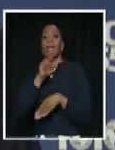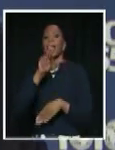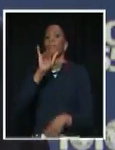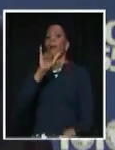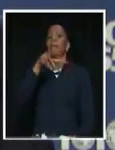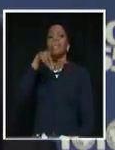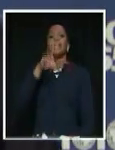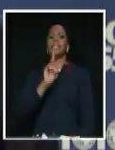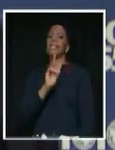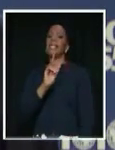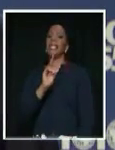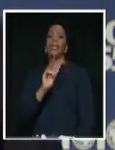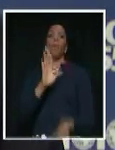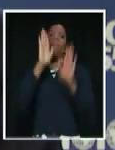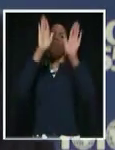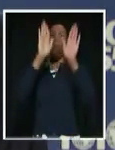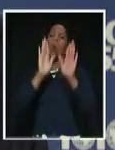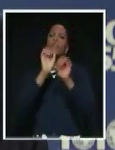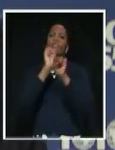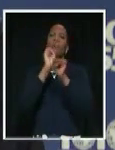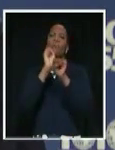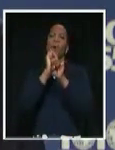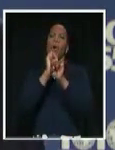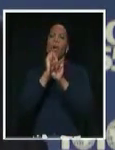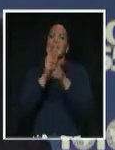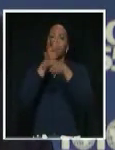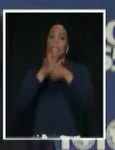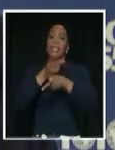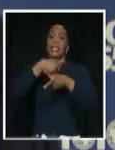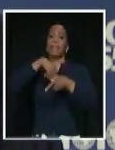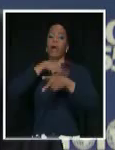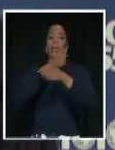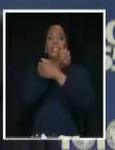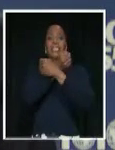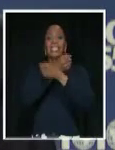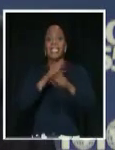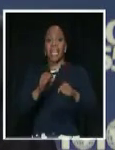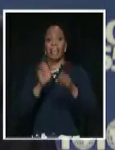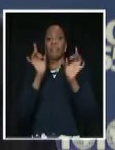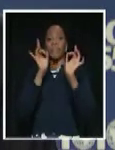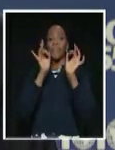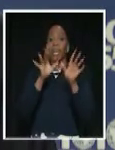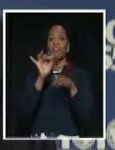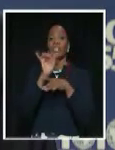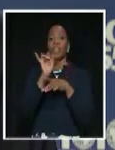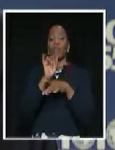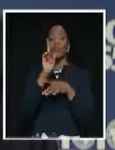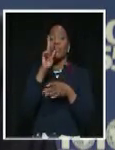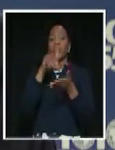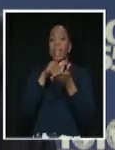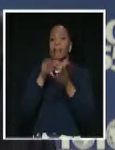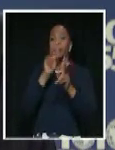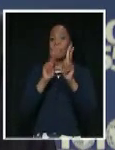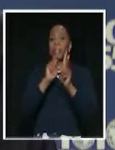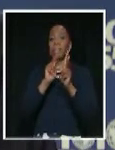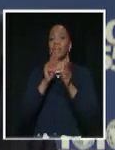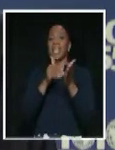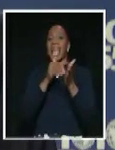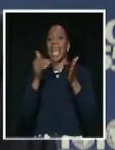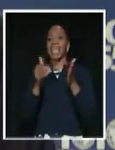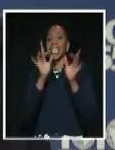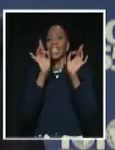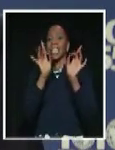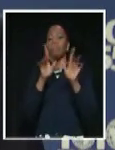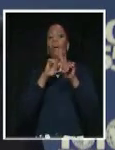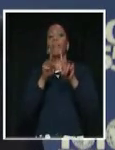at keeping us safe from terror. We have 1,000 officers on anti-terror duty, and that's exactly the right thing to do. But when it comes to